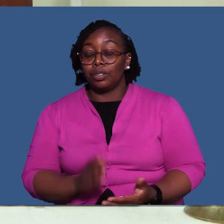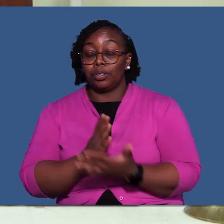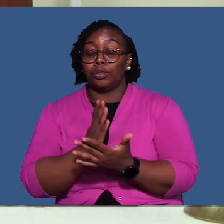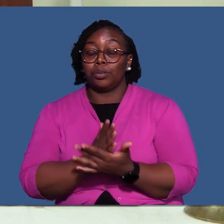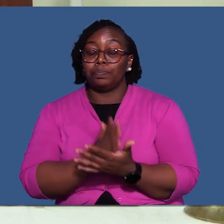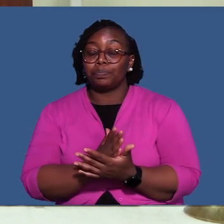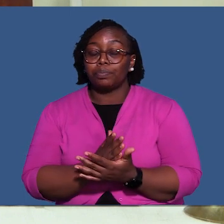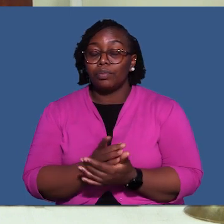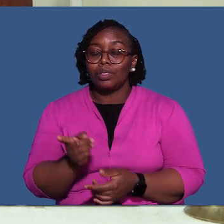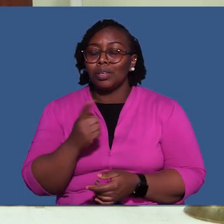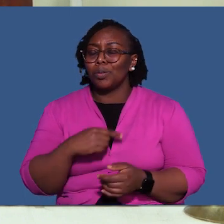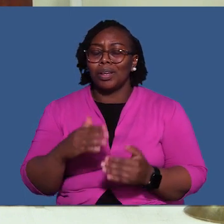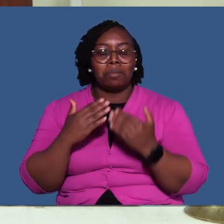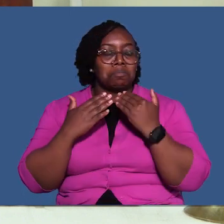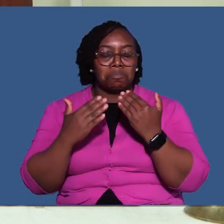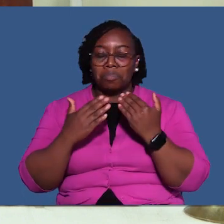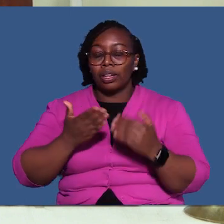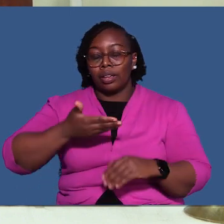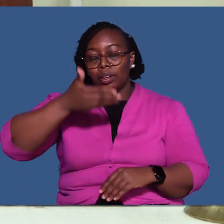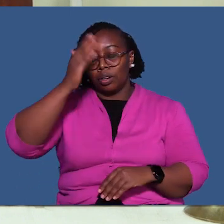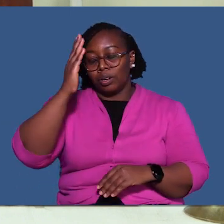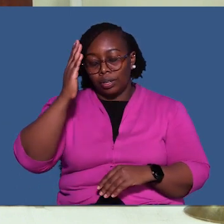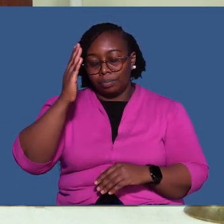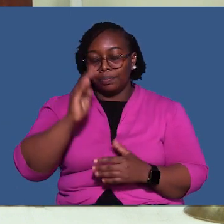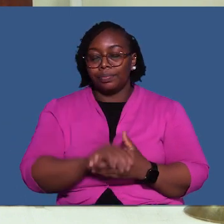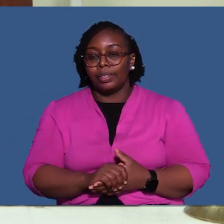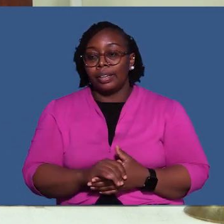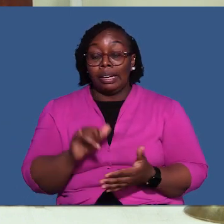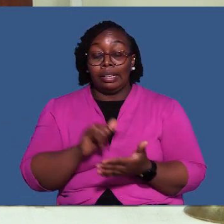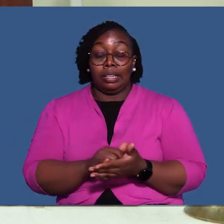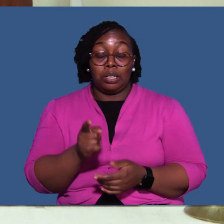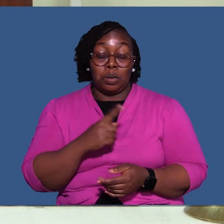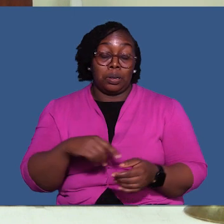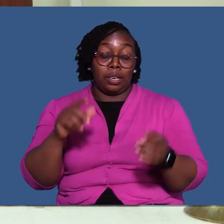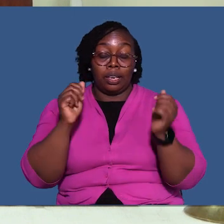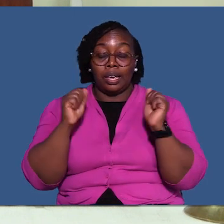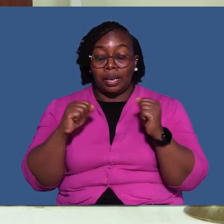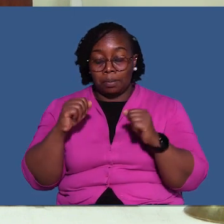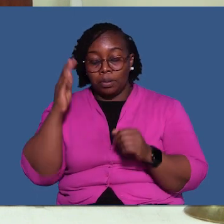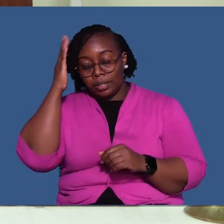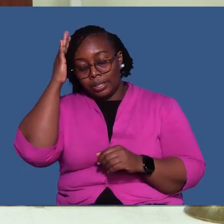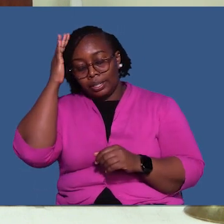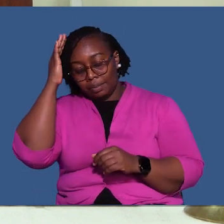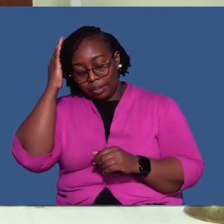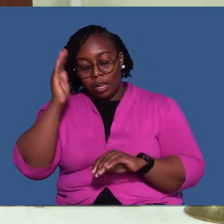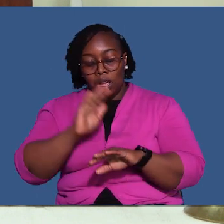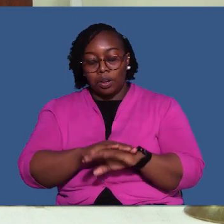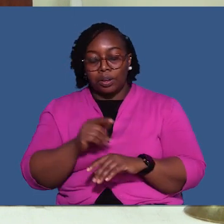Indeed, we are grateful to God that we are able to reflect on